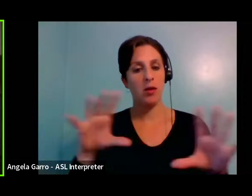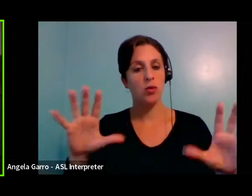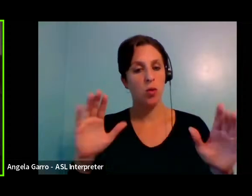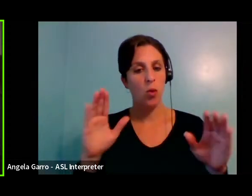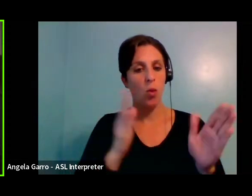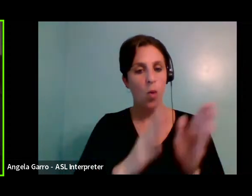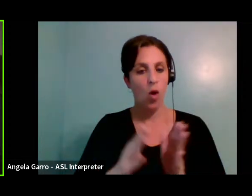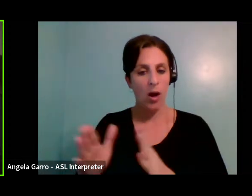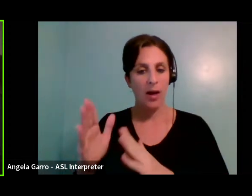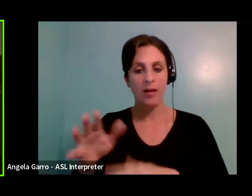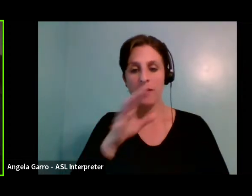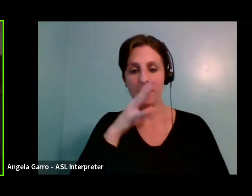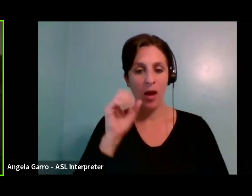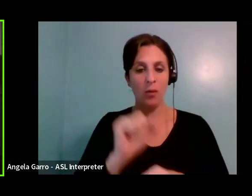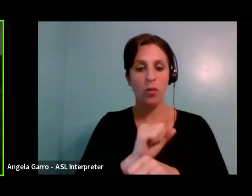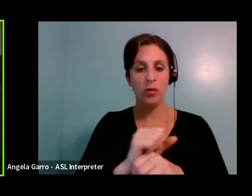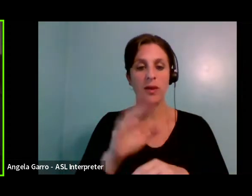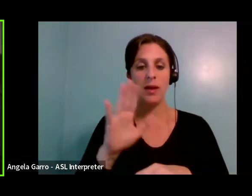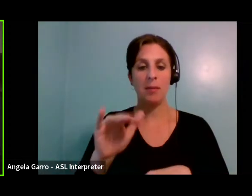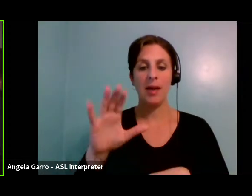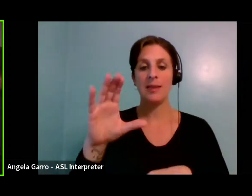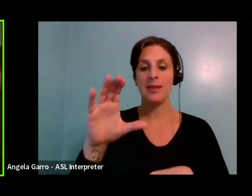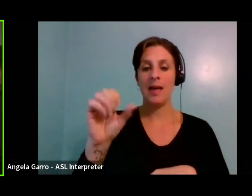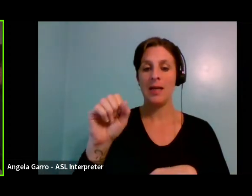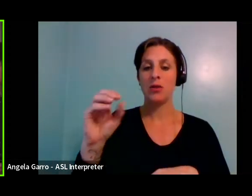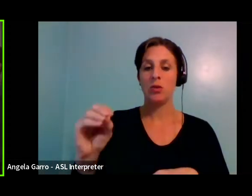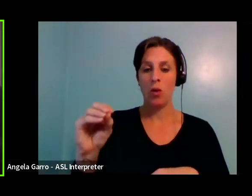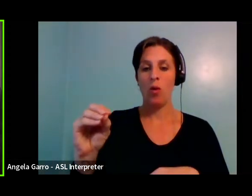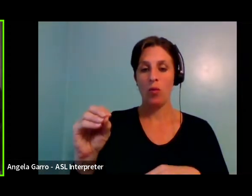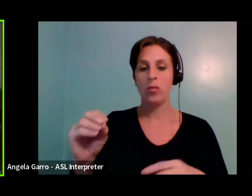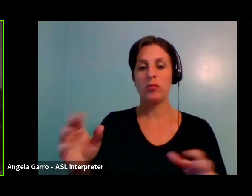greatly aided by the CSO, Community Service Organization.